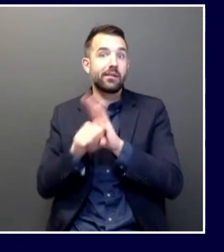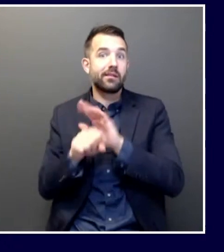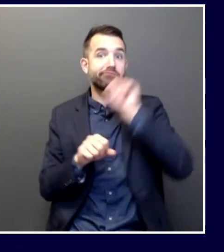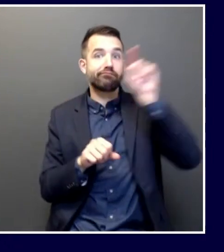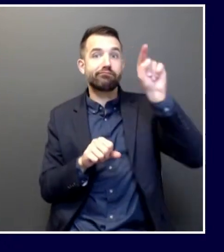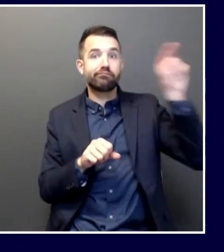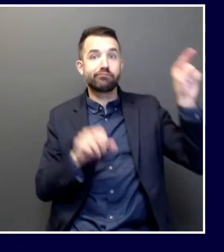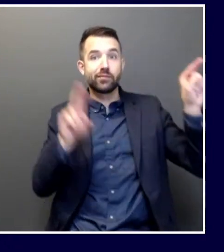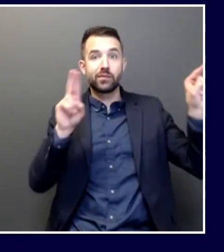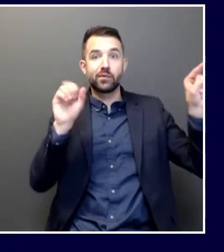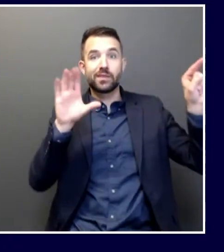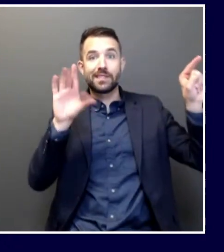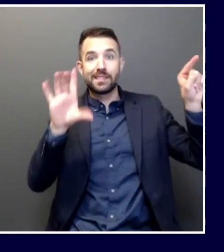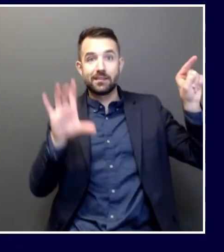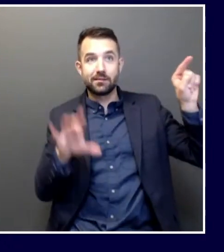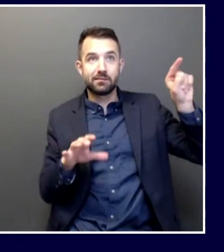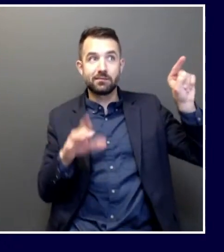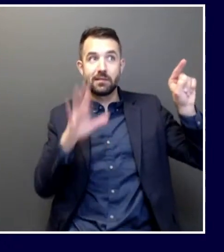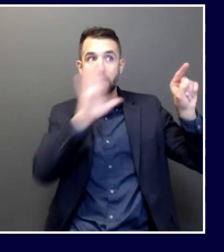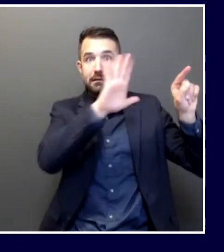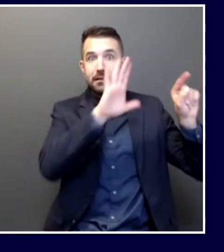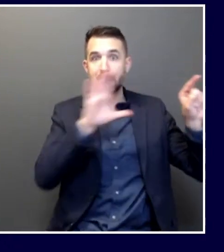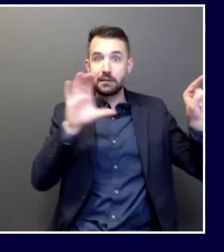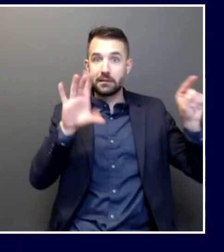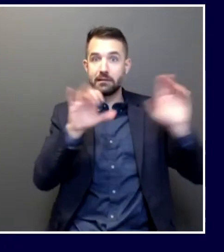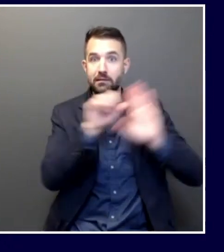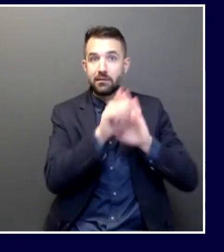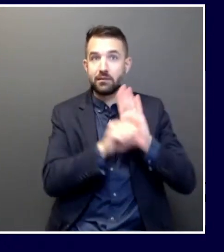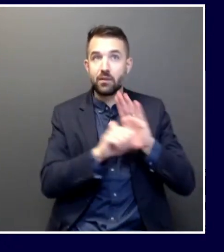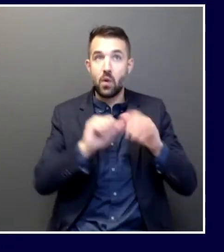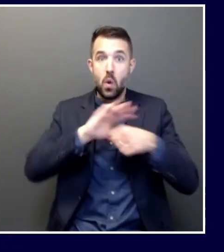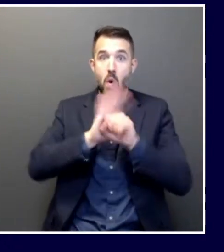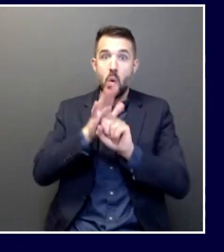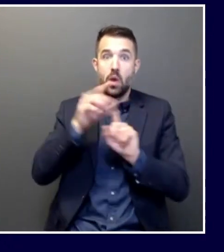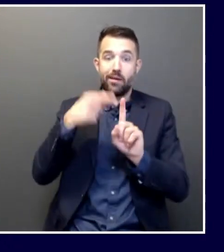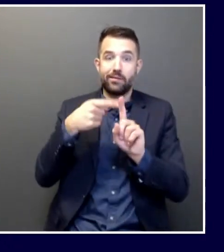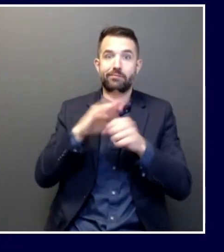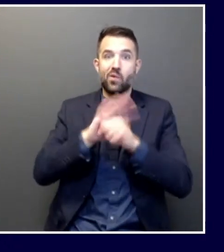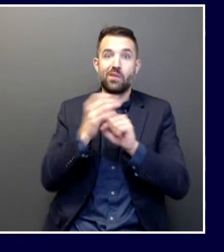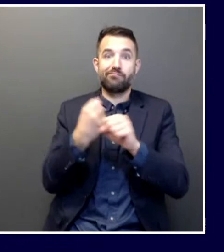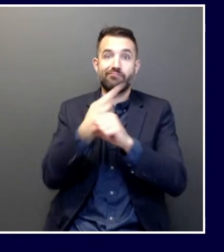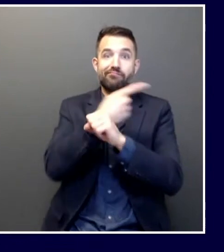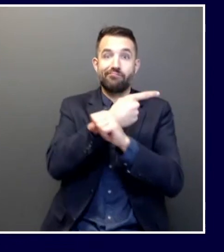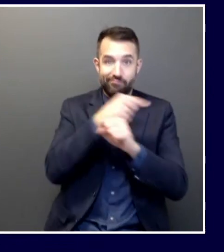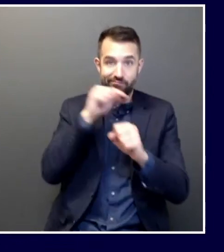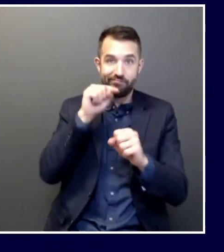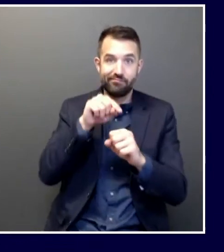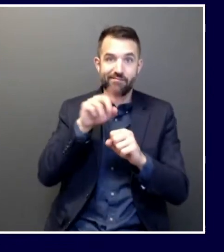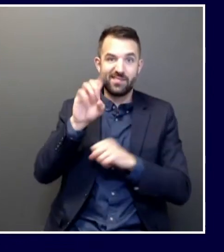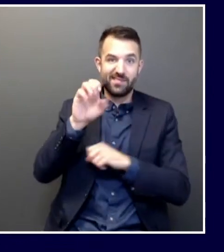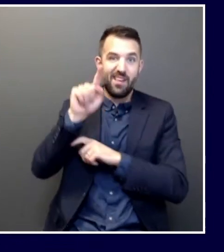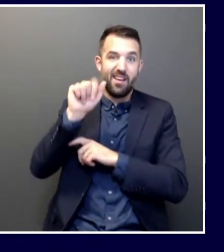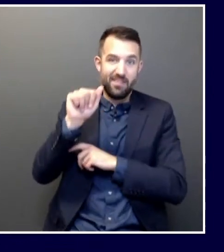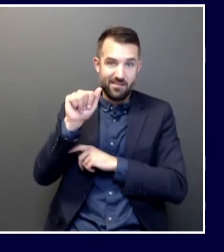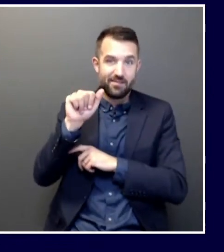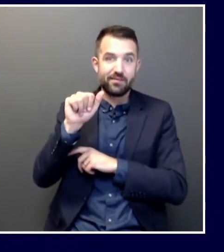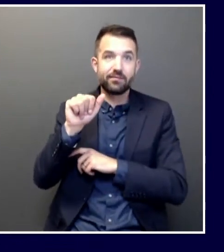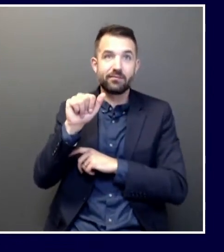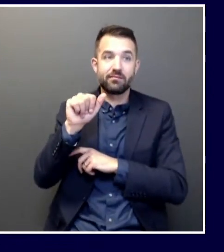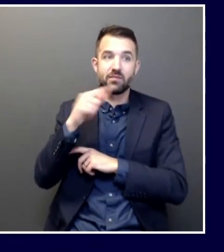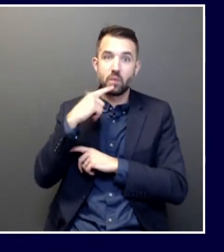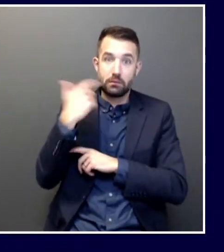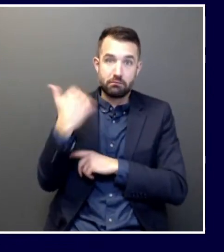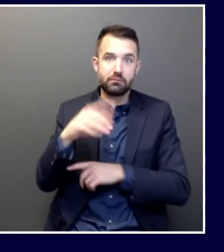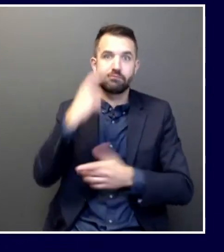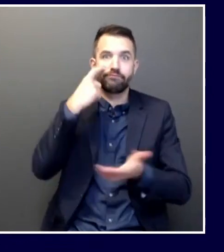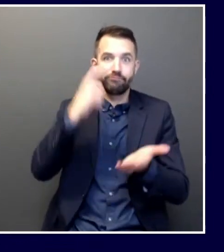that the picture on Delta has really become sharper, and things like hospitalizations and deaths are starting